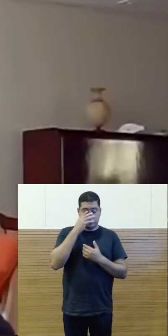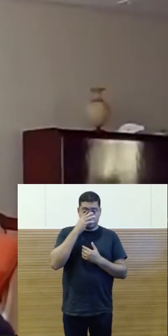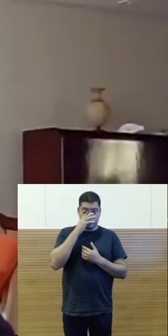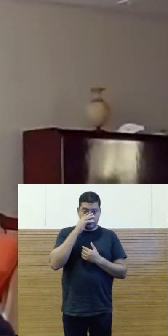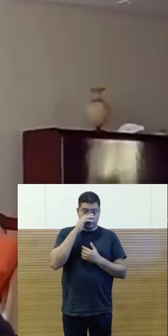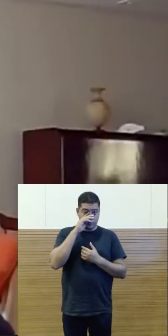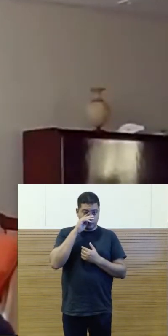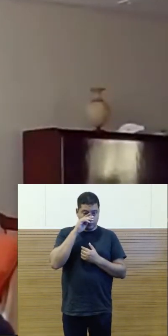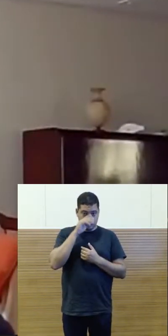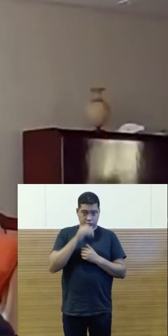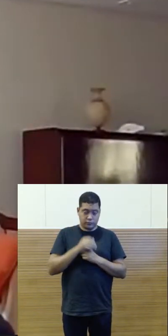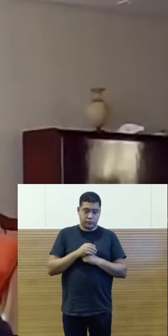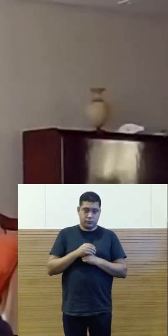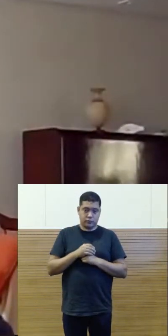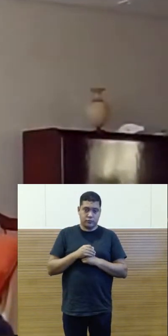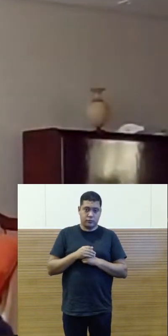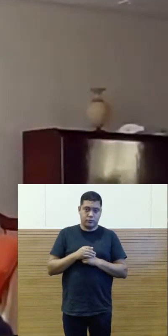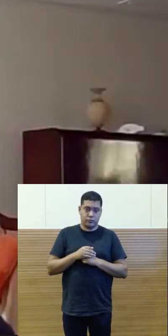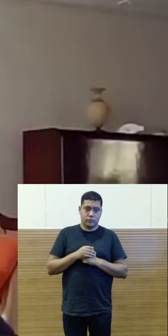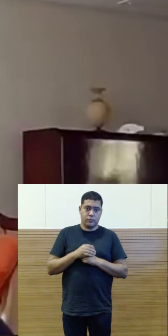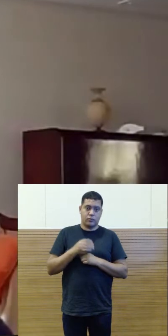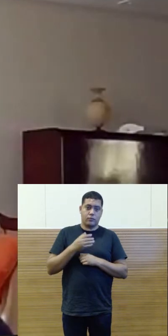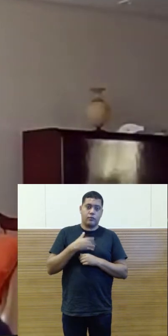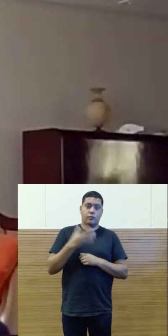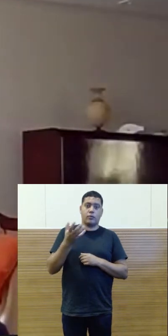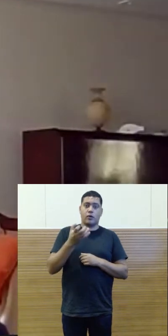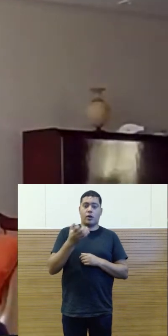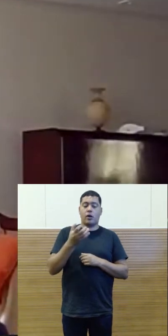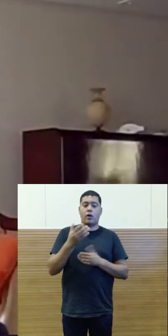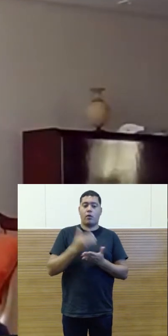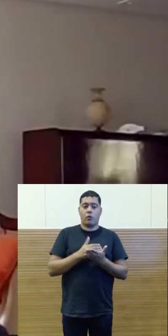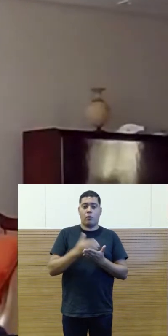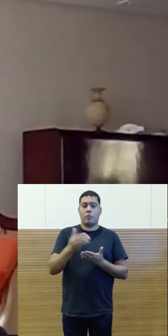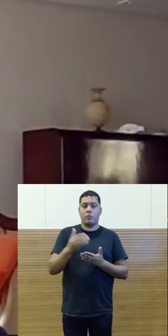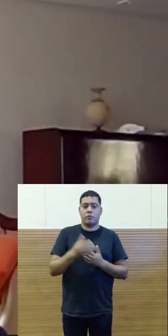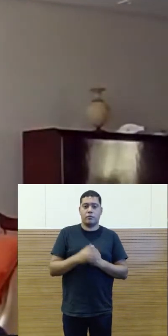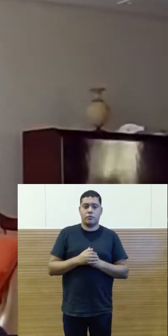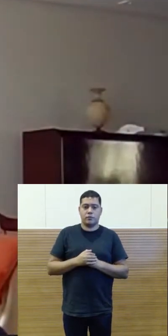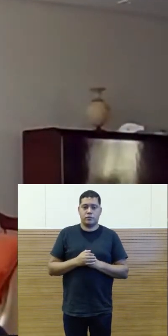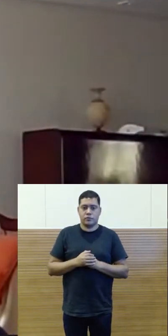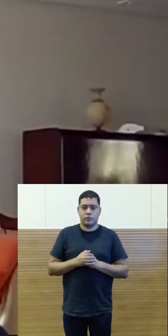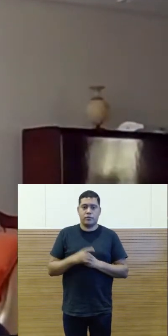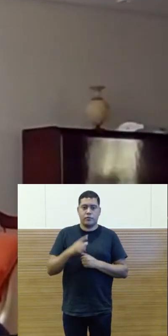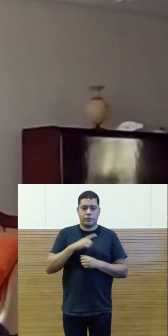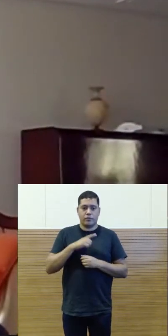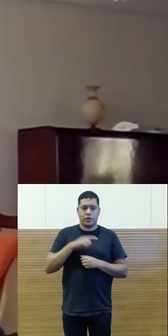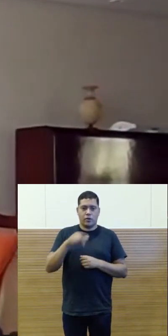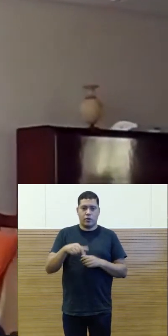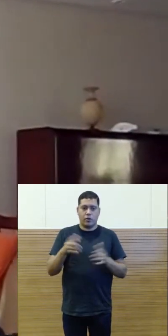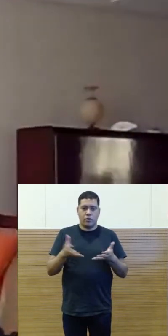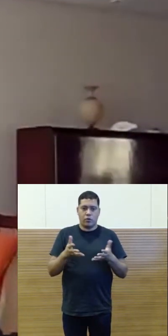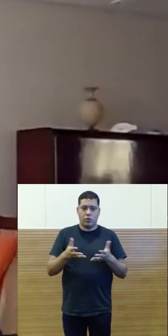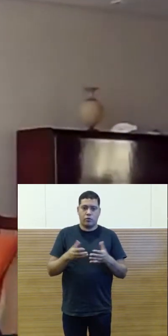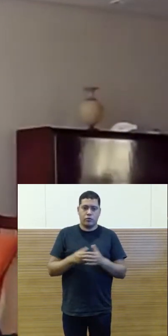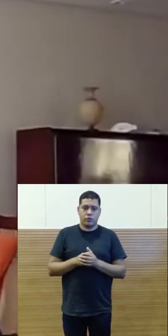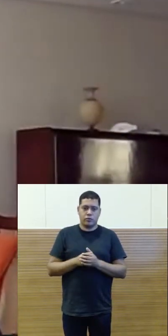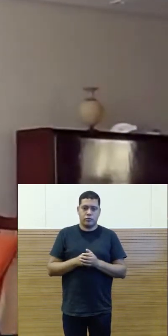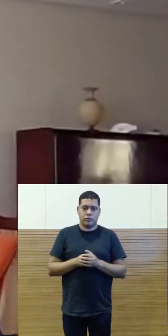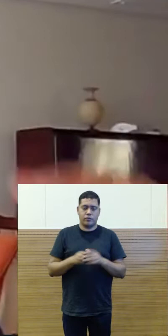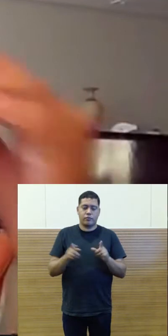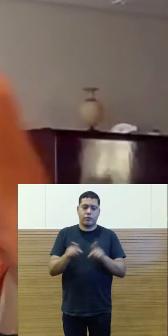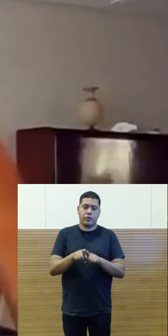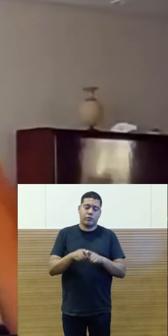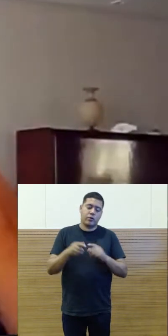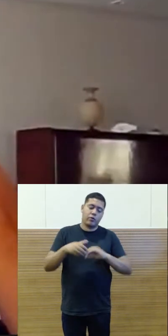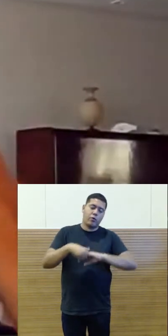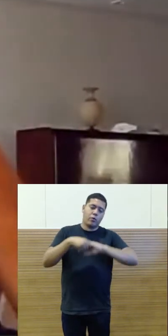Thank you very much. I'd like to start by thanking all our listeners and thanking you for being here with